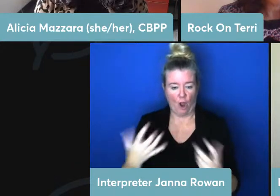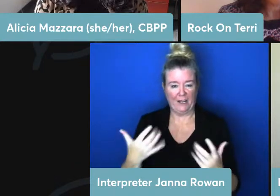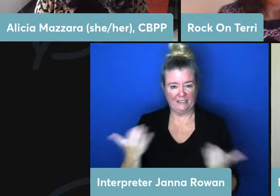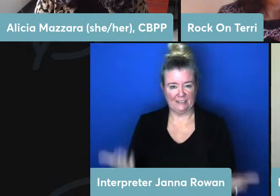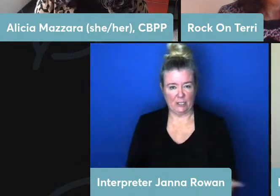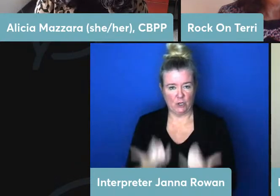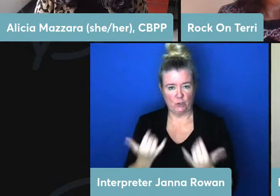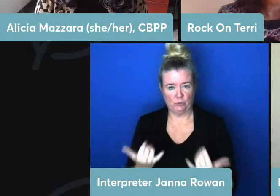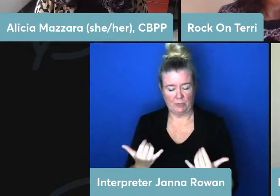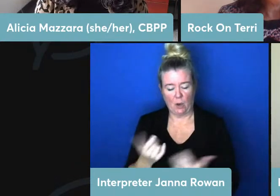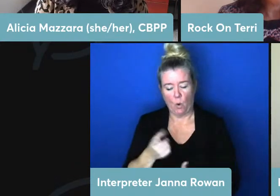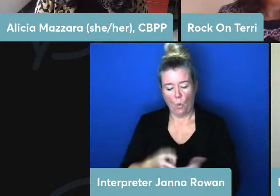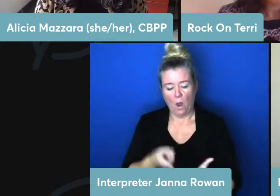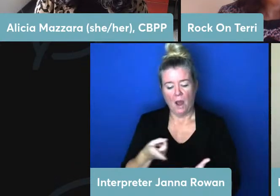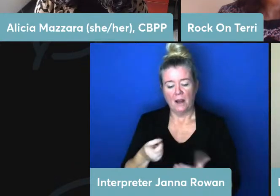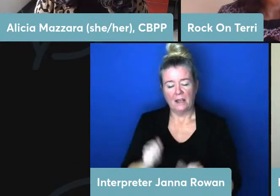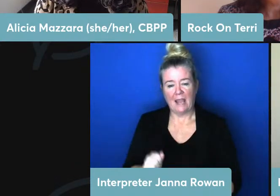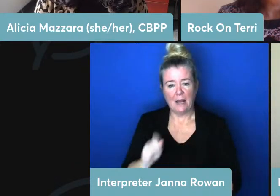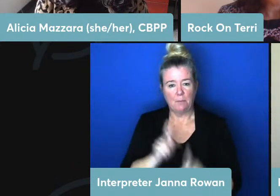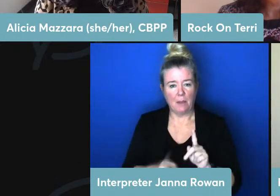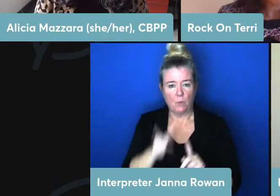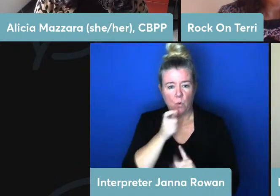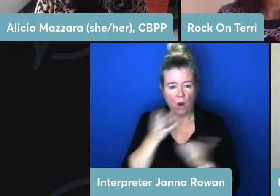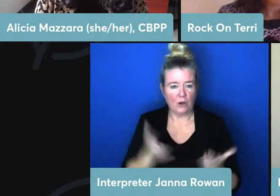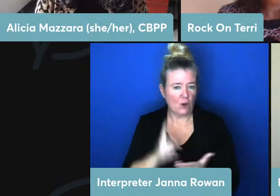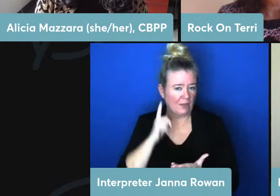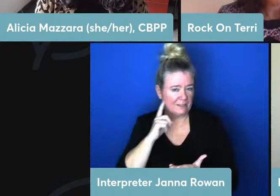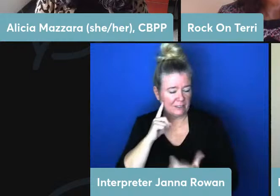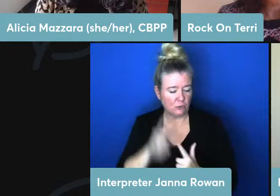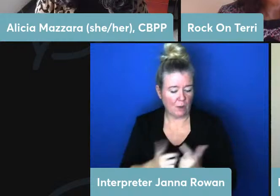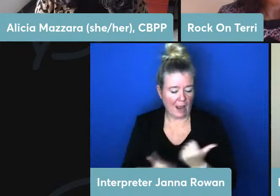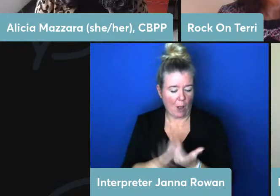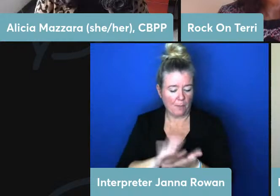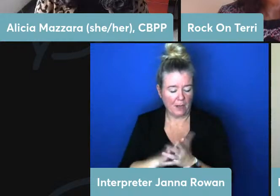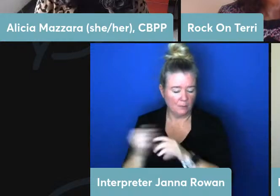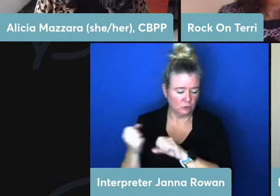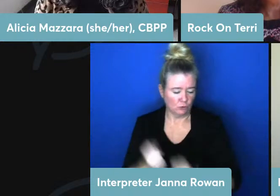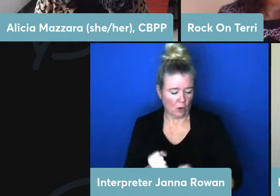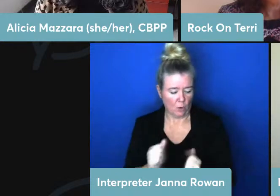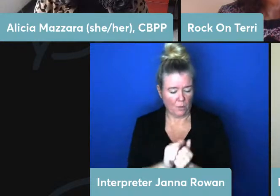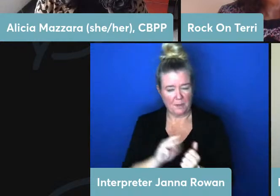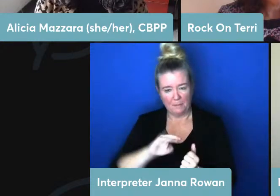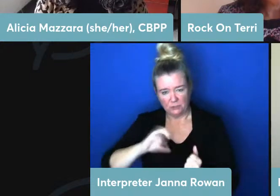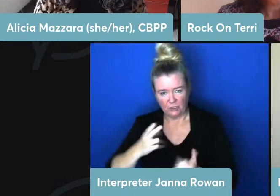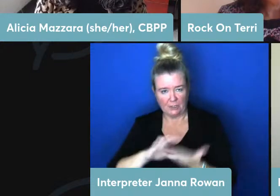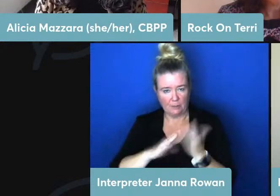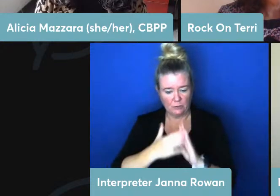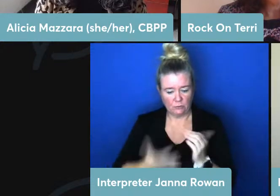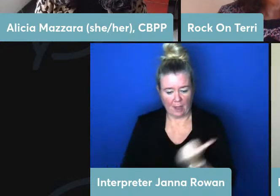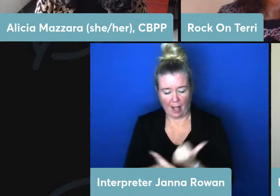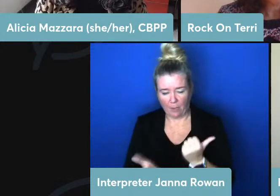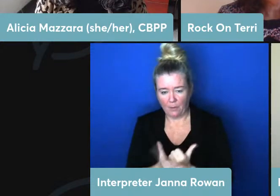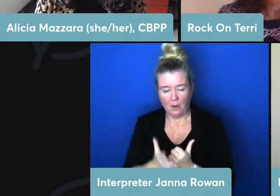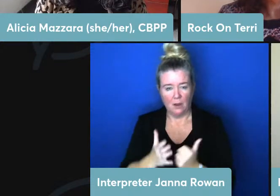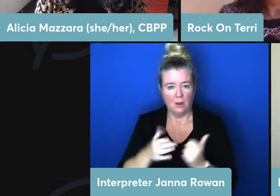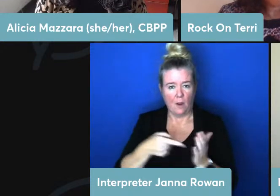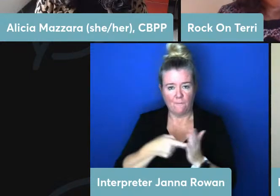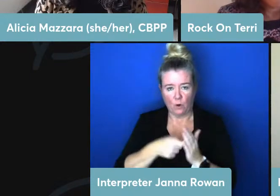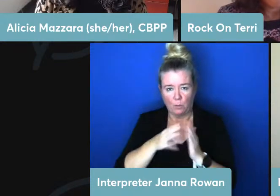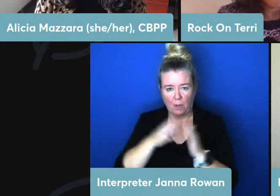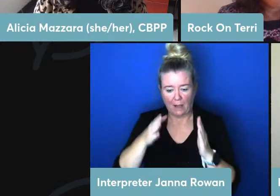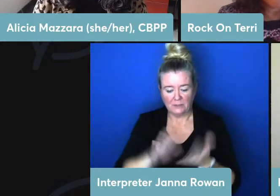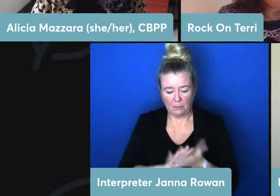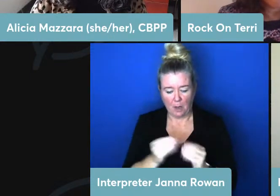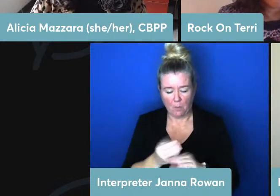one thing that they could do to help strengthen Michigan communities and help further affordable housing in